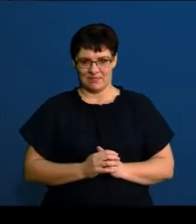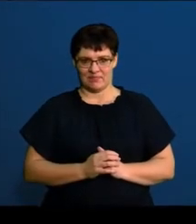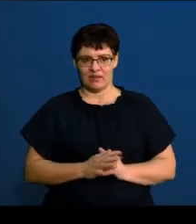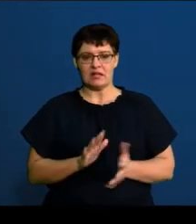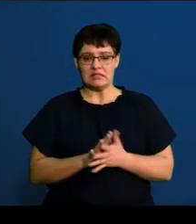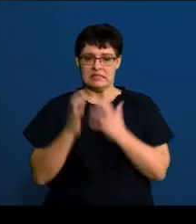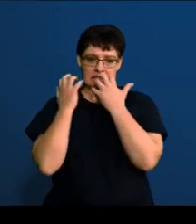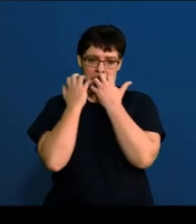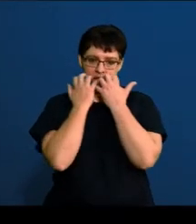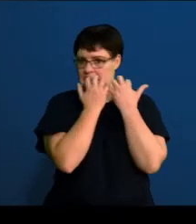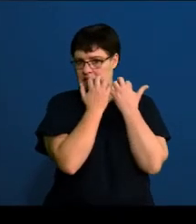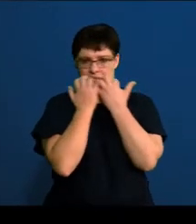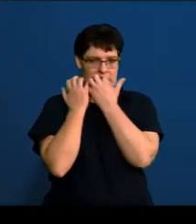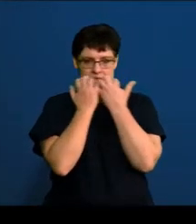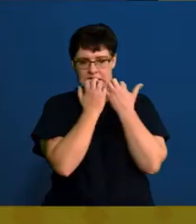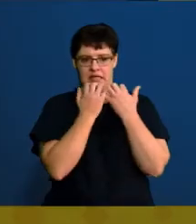biting.